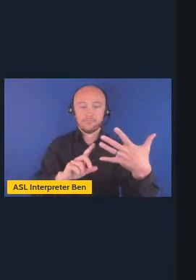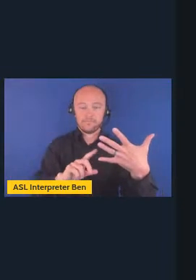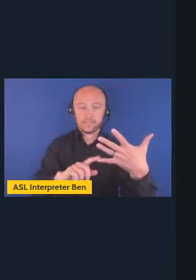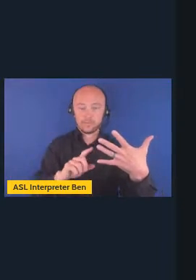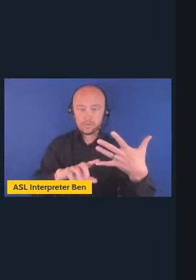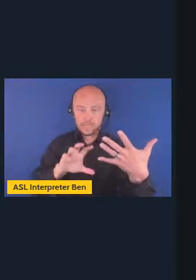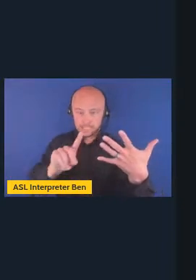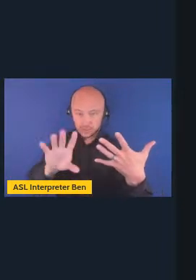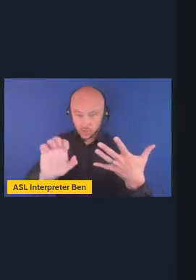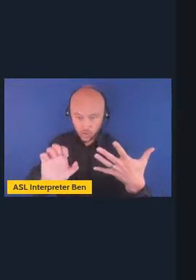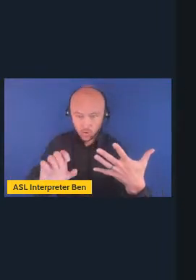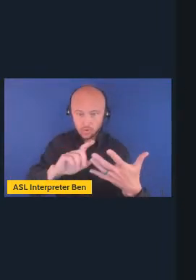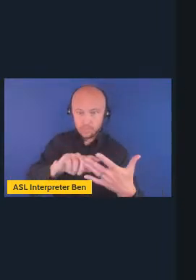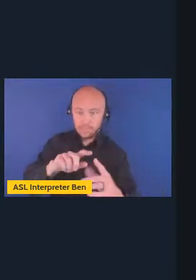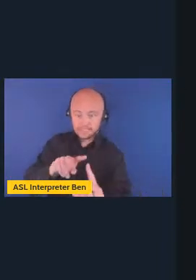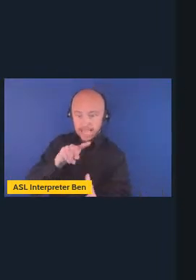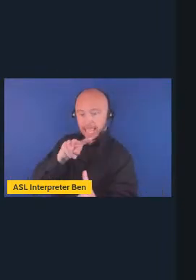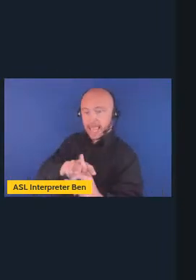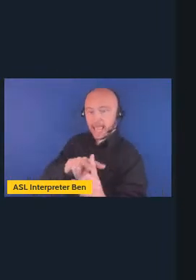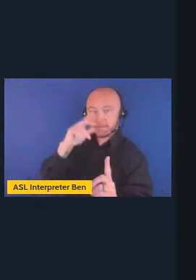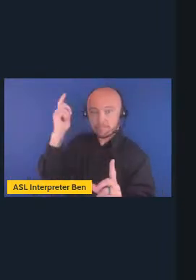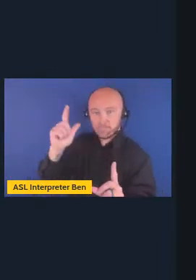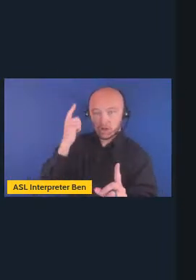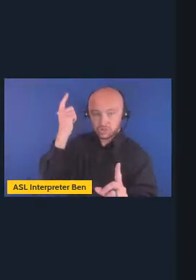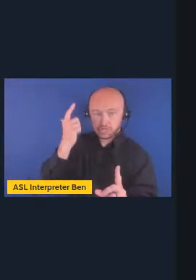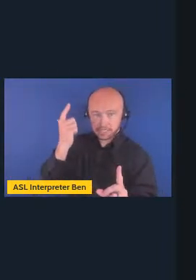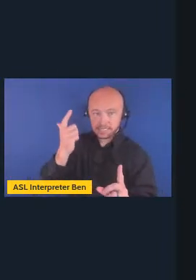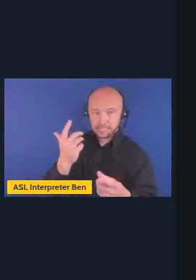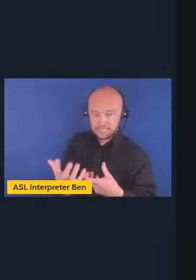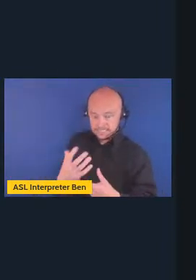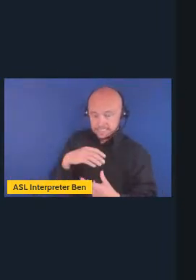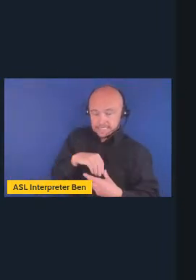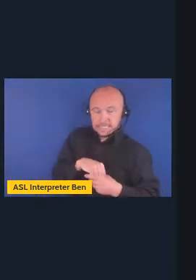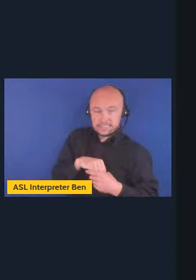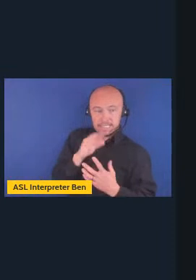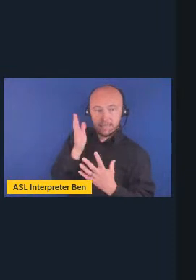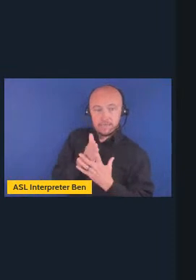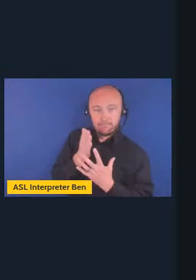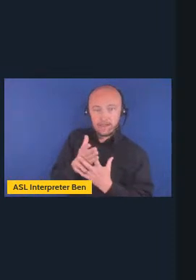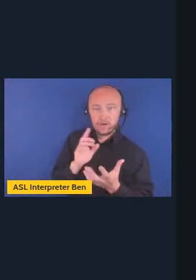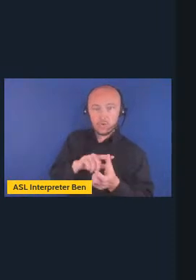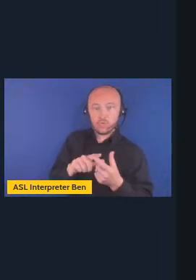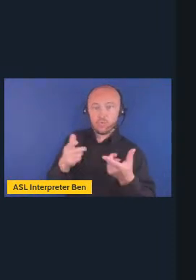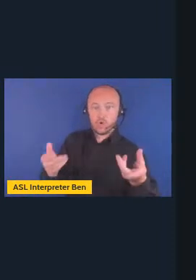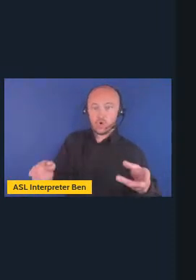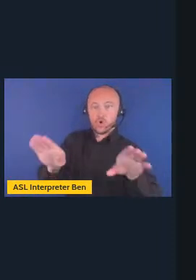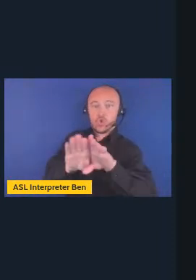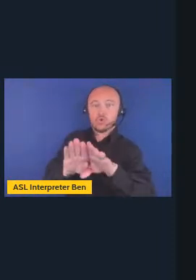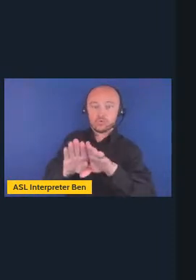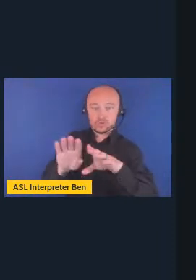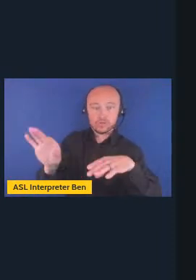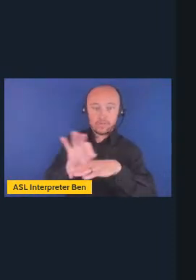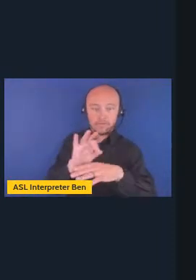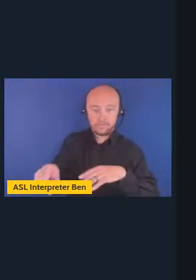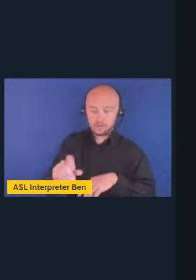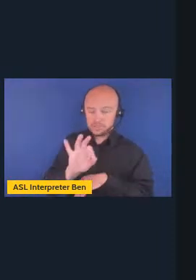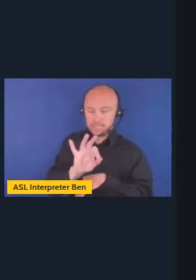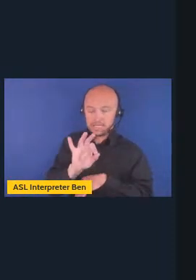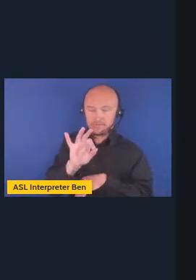code that is application logic. You have the in-flight keyword that indicates that this closure, the function that is running here on line 5,